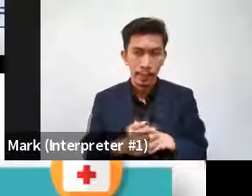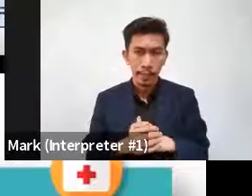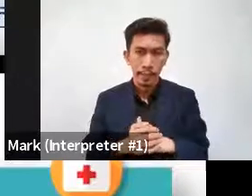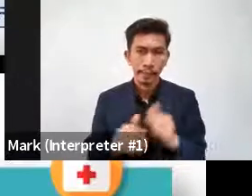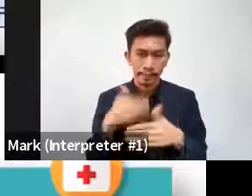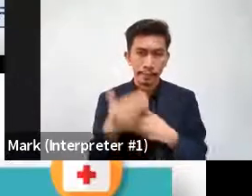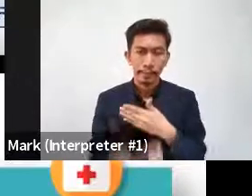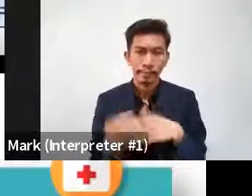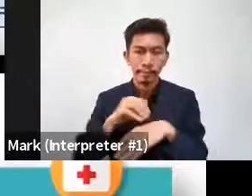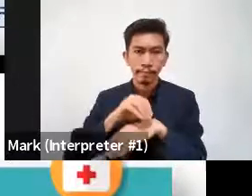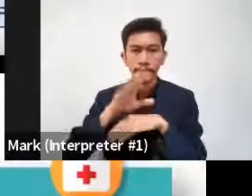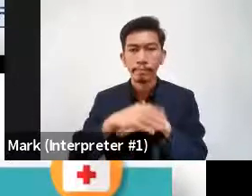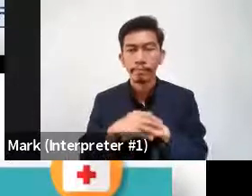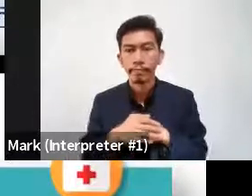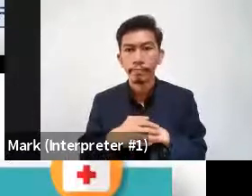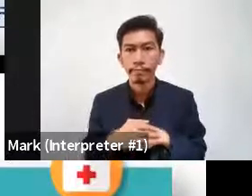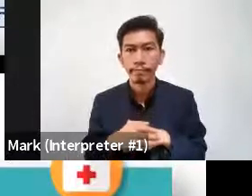Next slide, please.